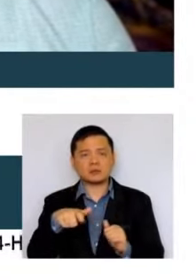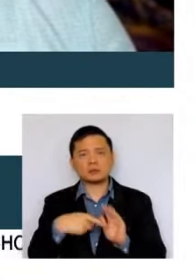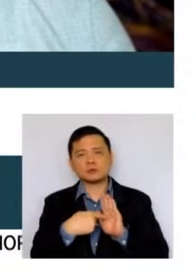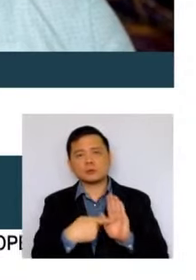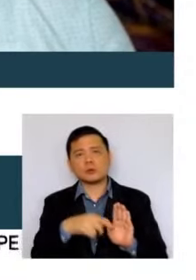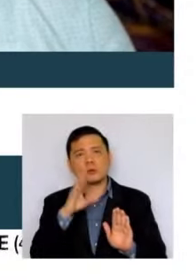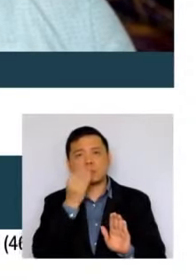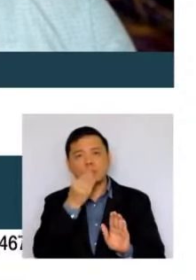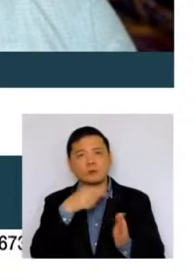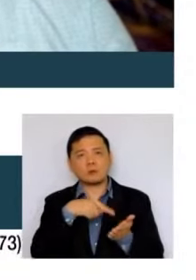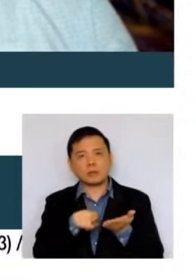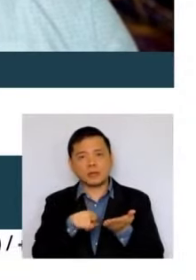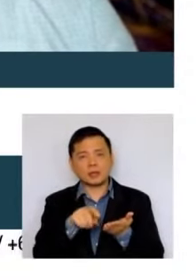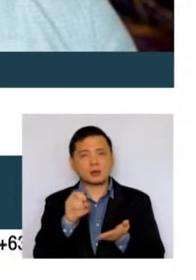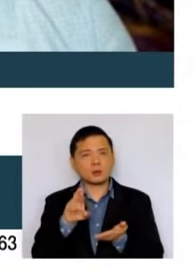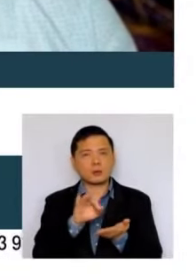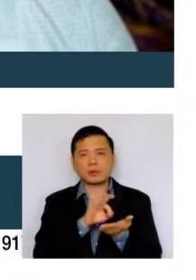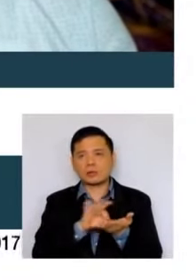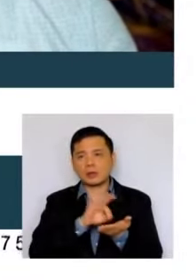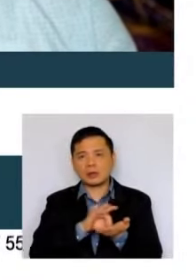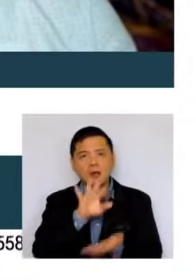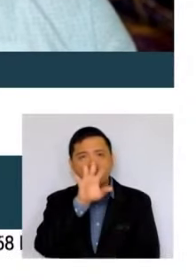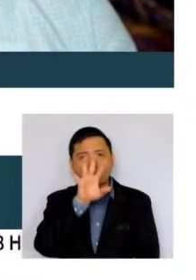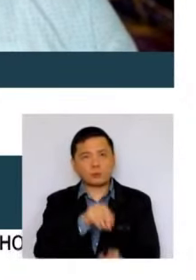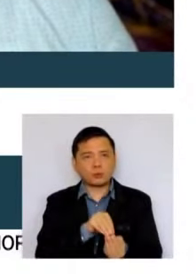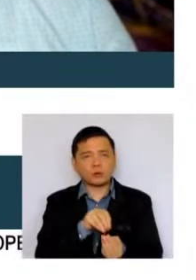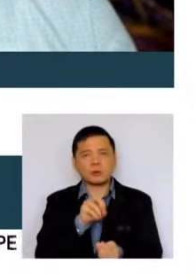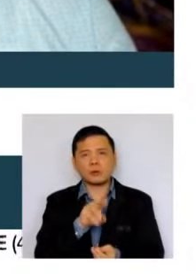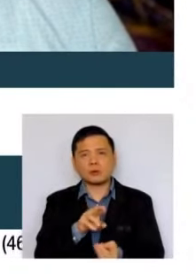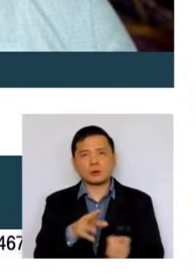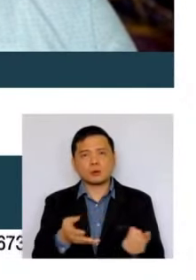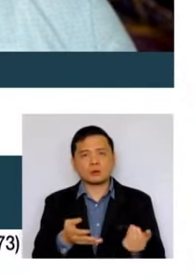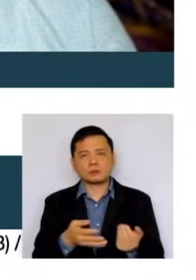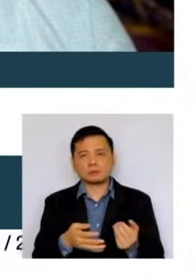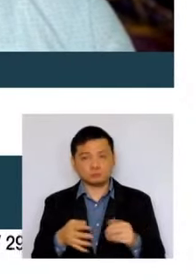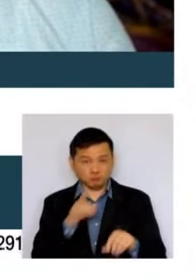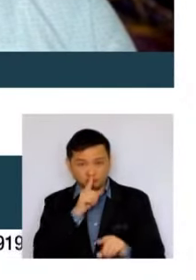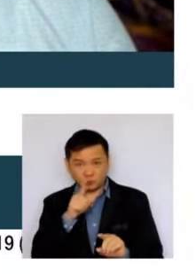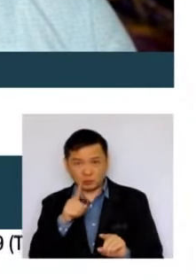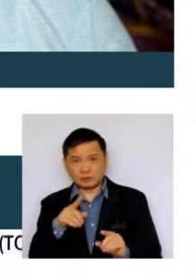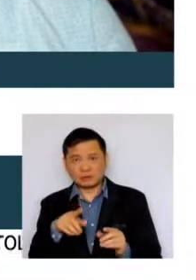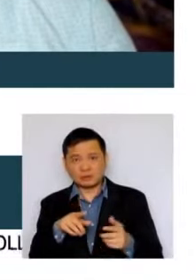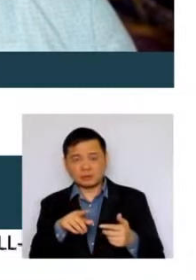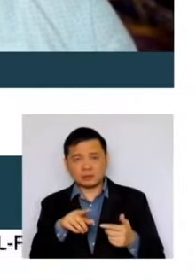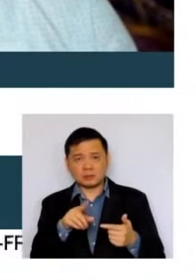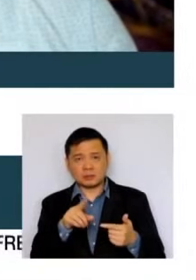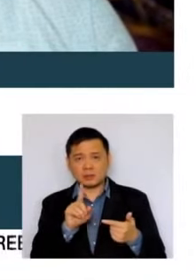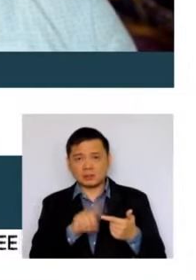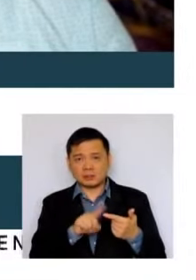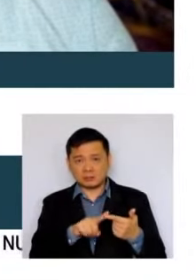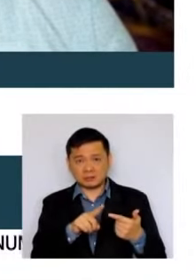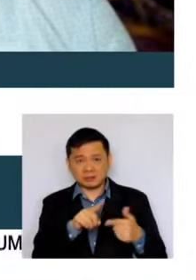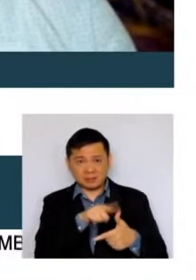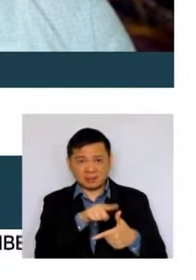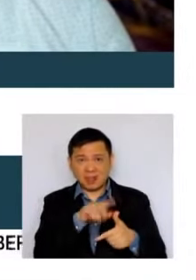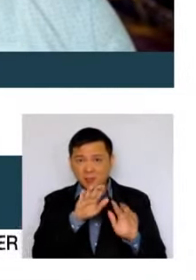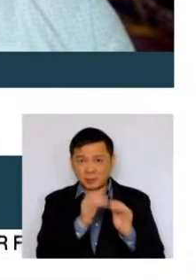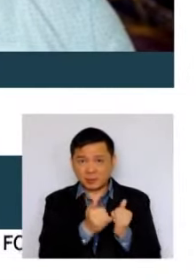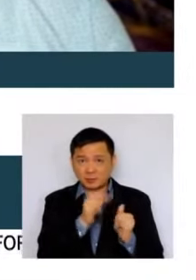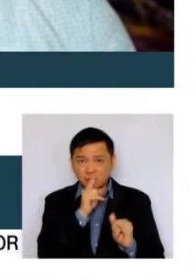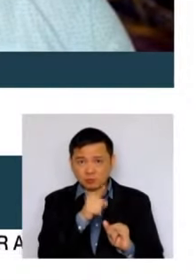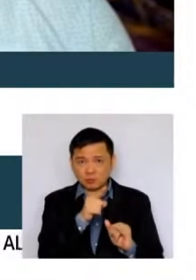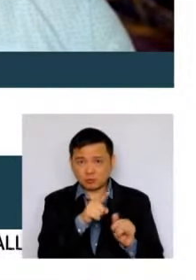or keep count, or do digital channels keep track of that? And B, is there an ethical issue